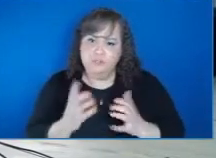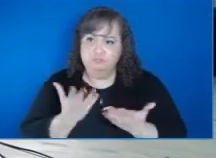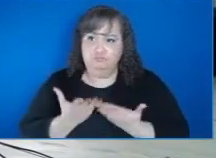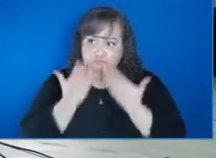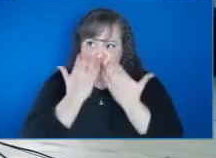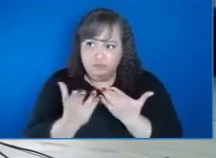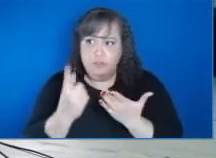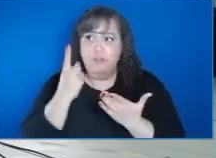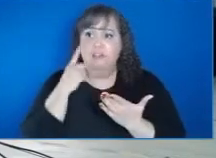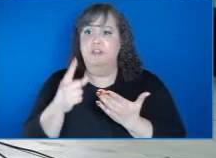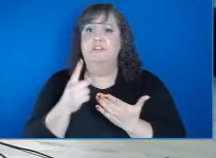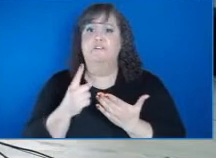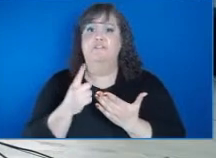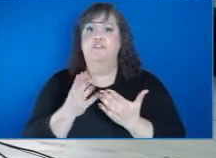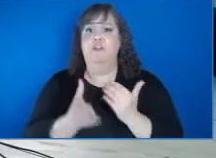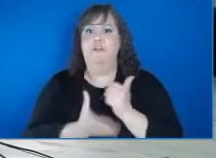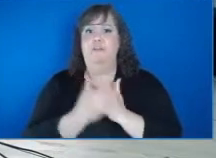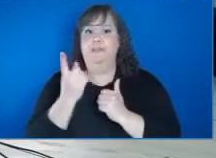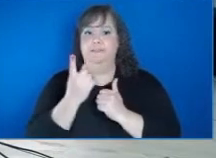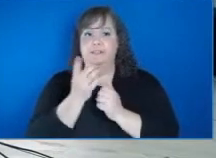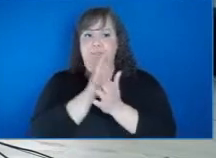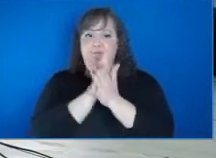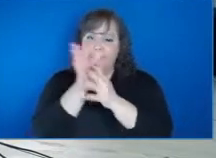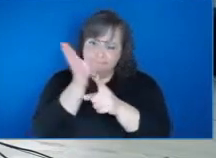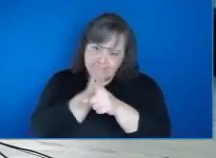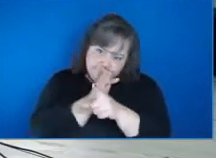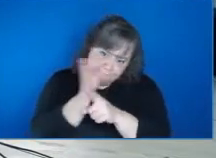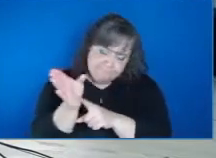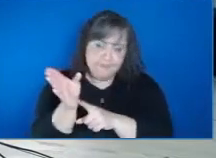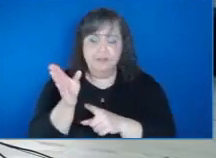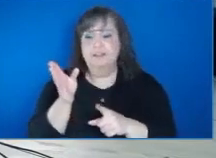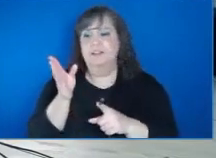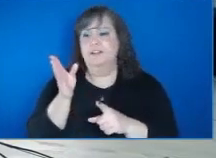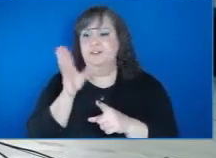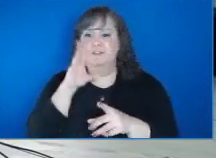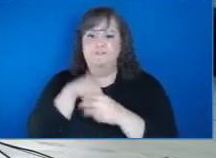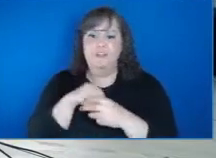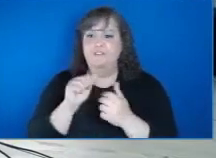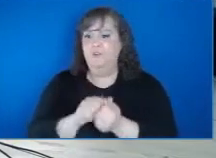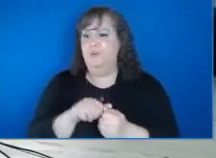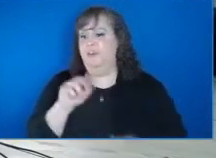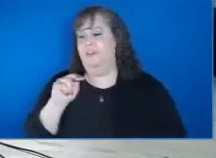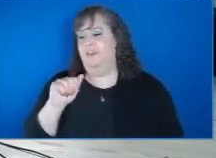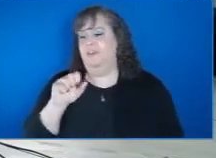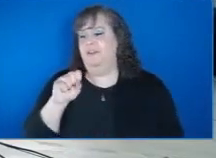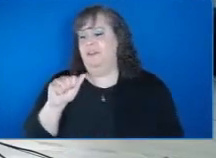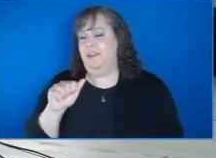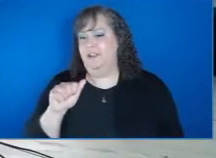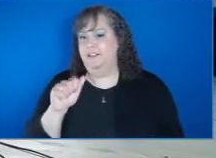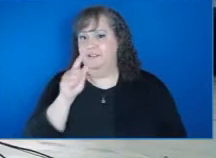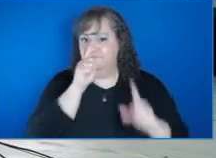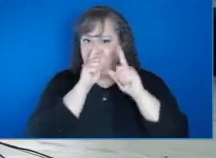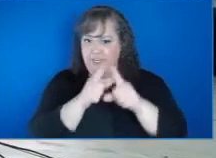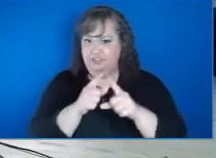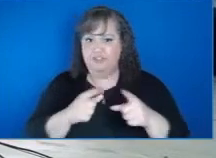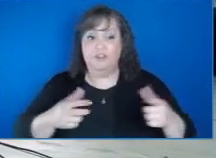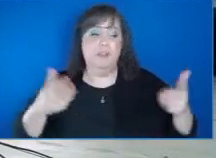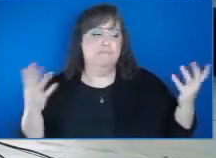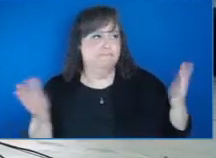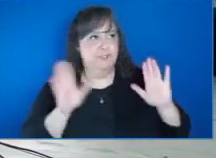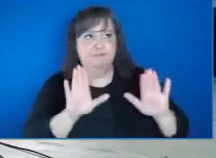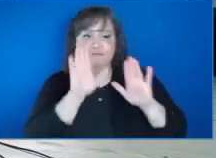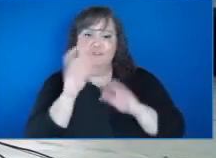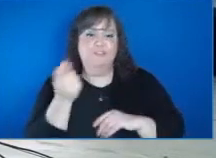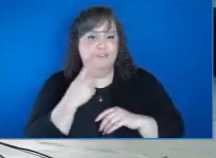career involved with a NASA mission? That's a great question. I'll give some of mine and then we can all jump in here. For me, I